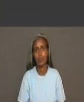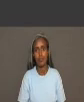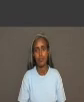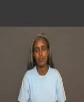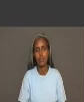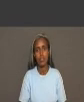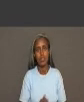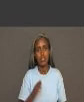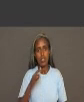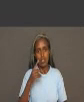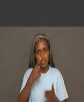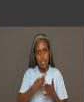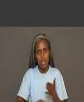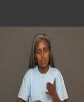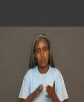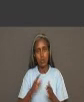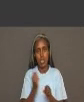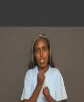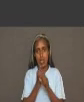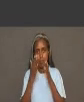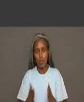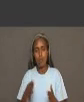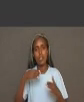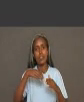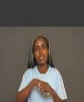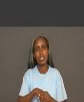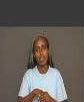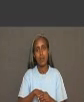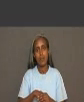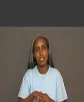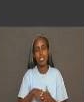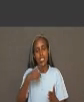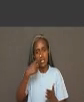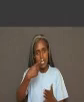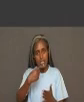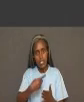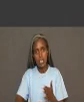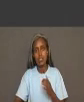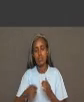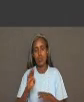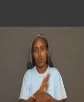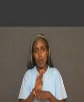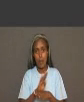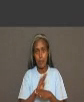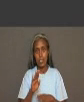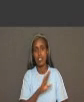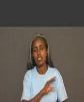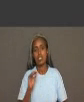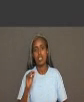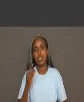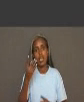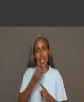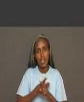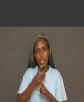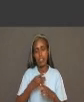Just like the tax on employment income, the taxes on business and rental